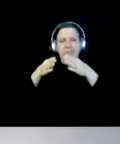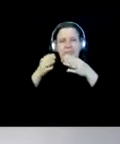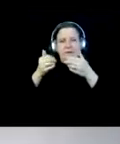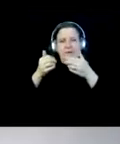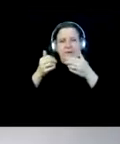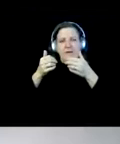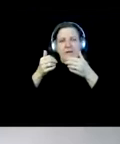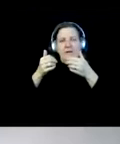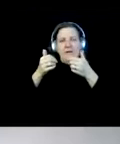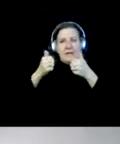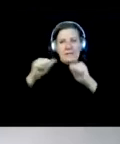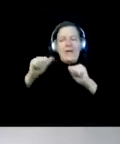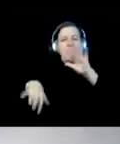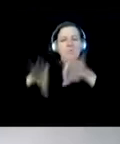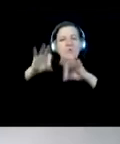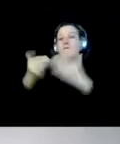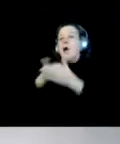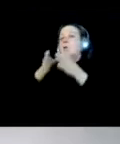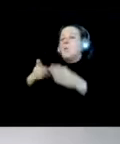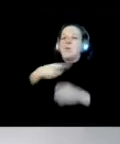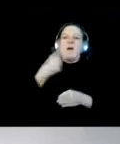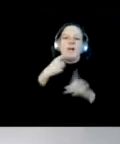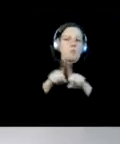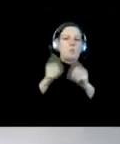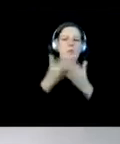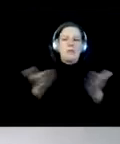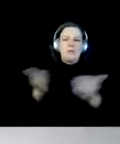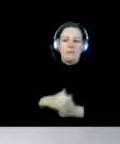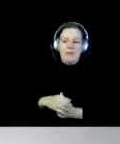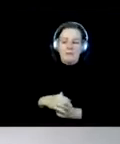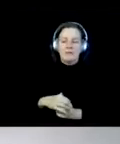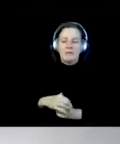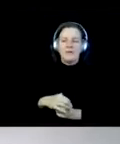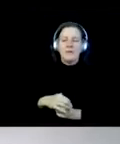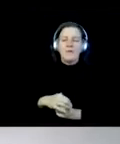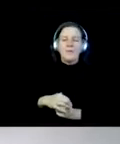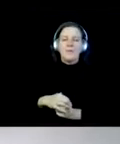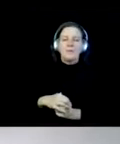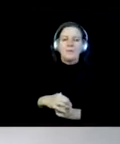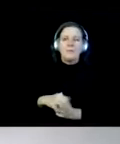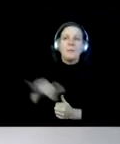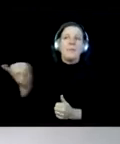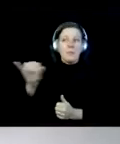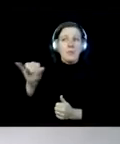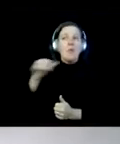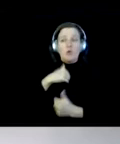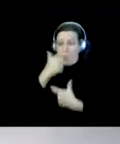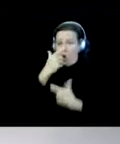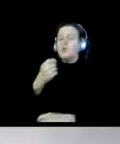finding new ways to say the same thing, which was something that also kind of interested me about it, like